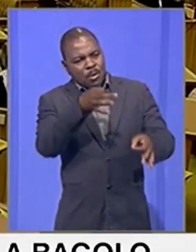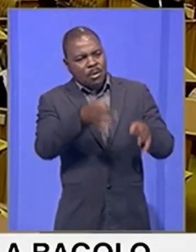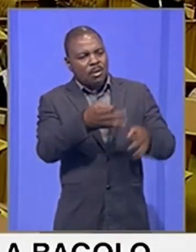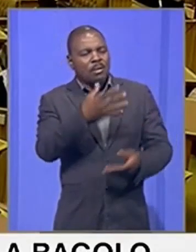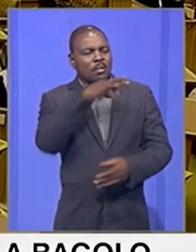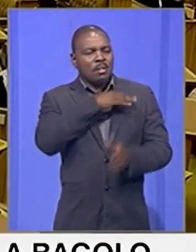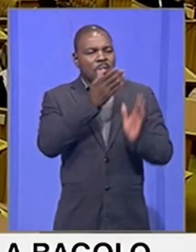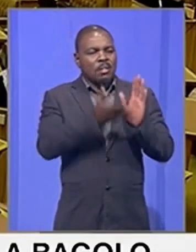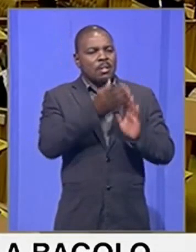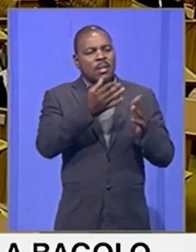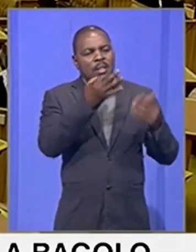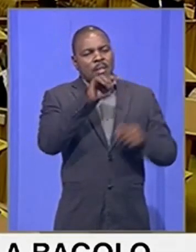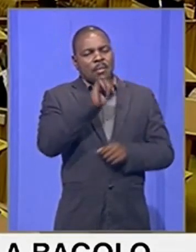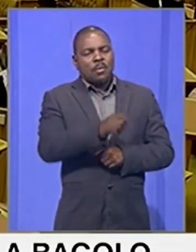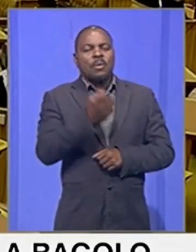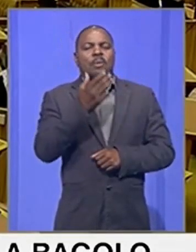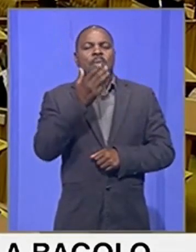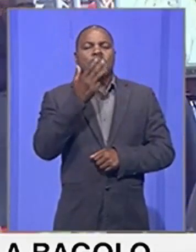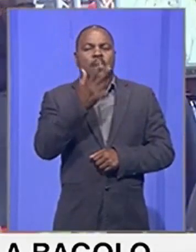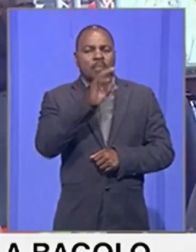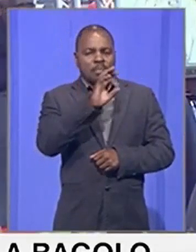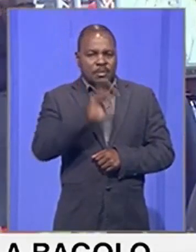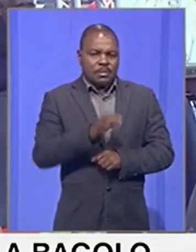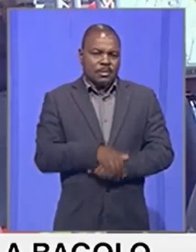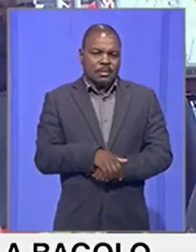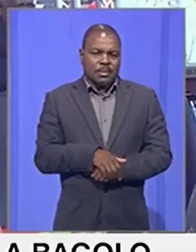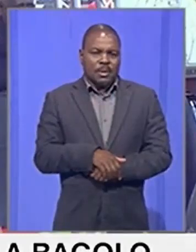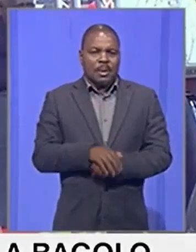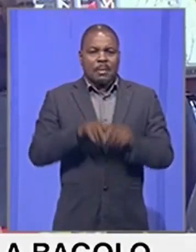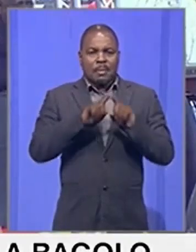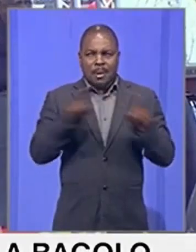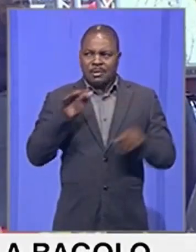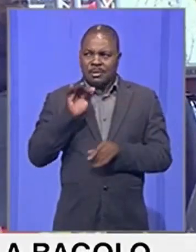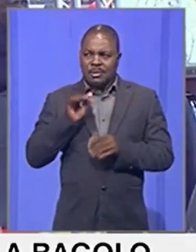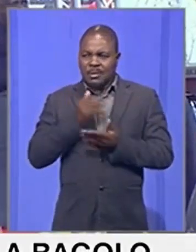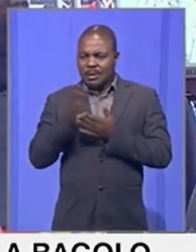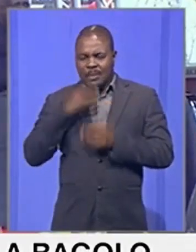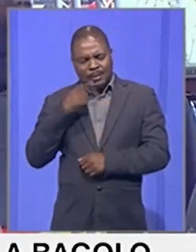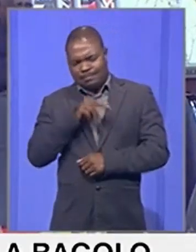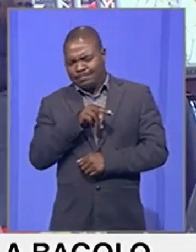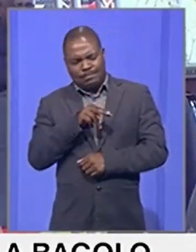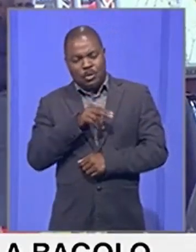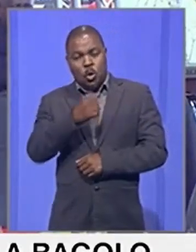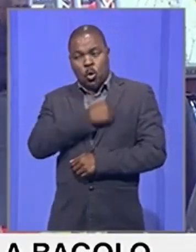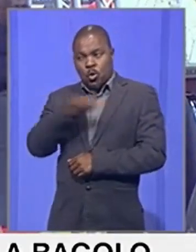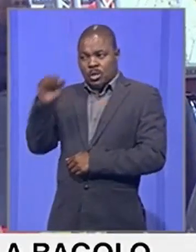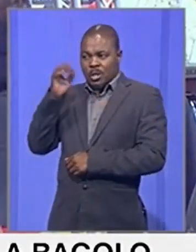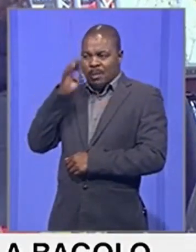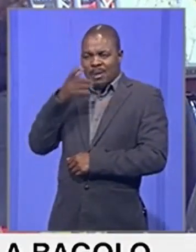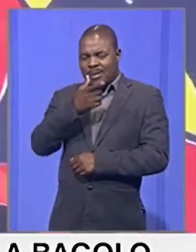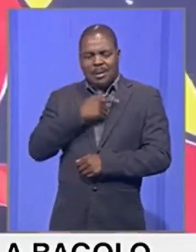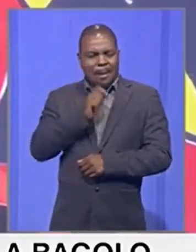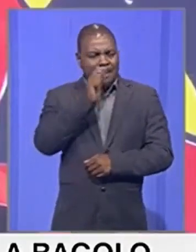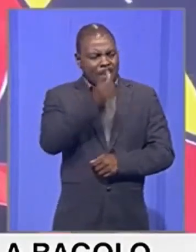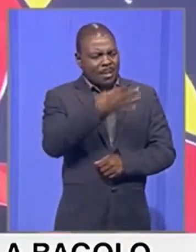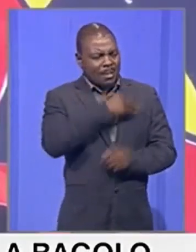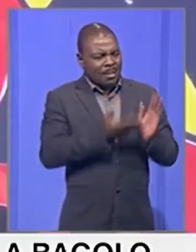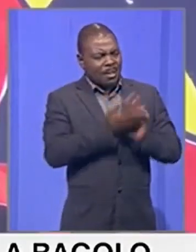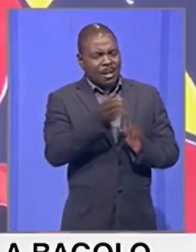Afrika Borwa e tshwailwe jaaka naga e nang le setšhaba se se sa lekalekaneng. Dimilione tsa maAforika Borwa ba tshelela mo lehumeng